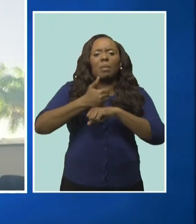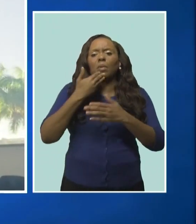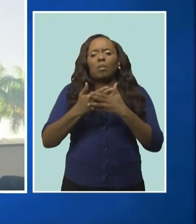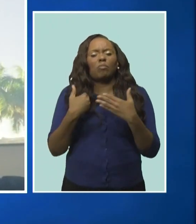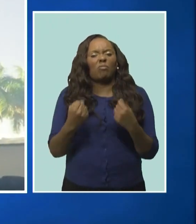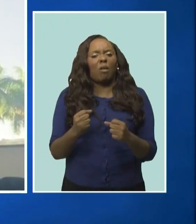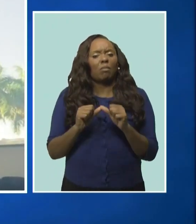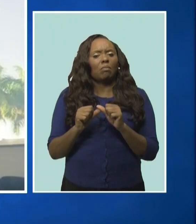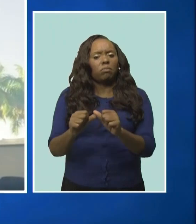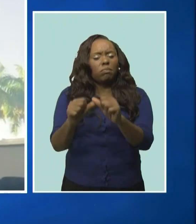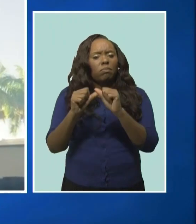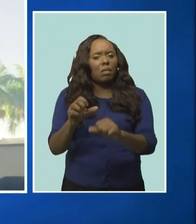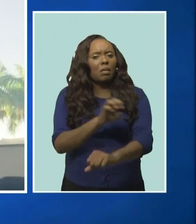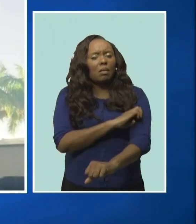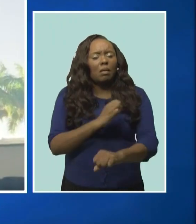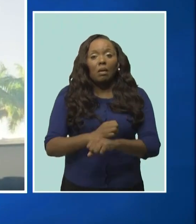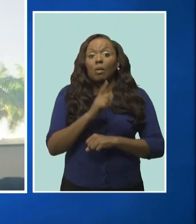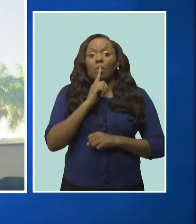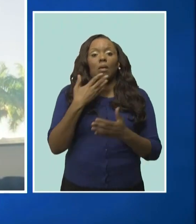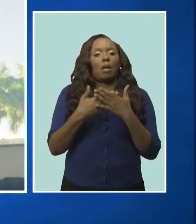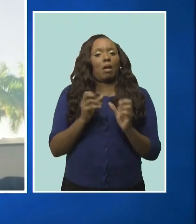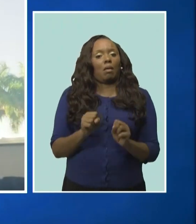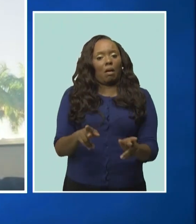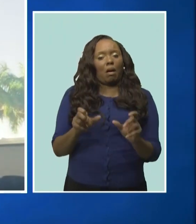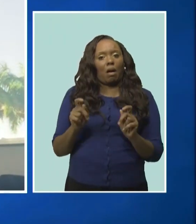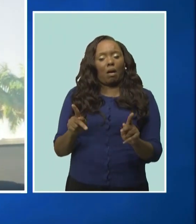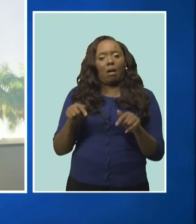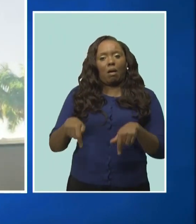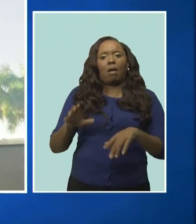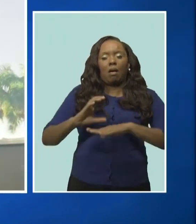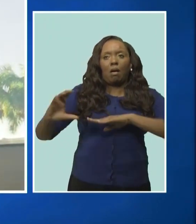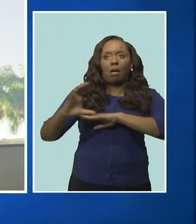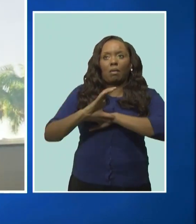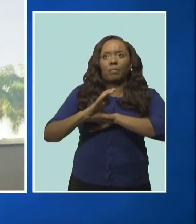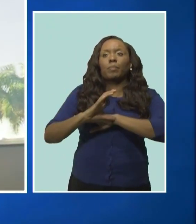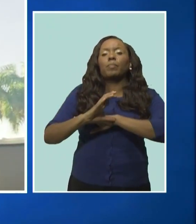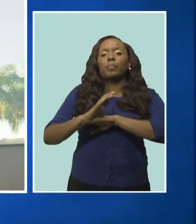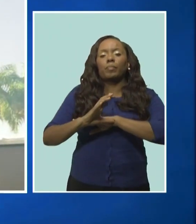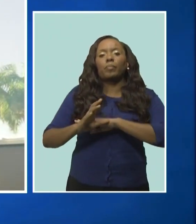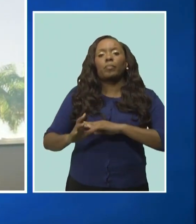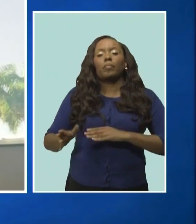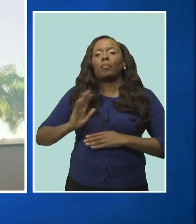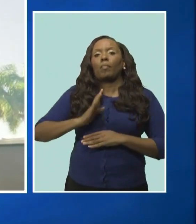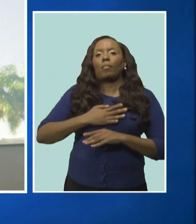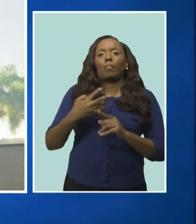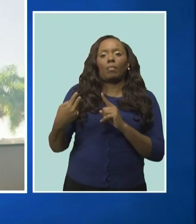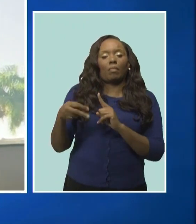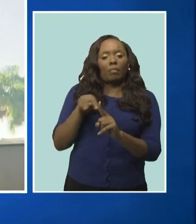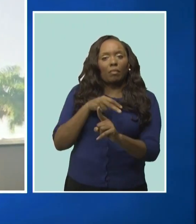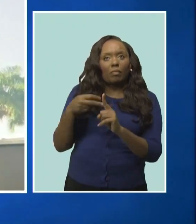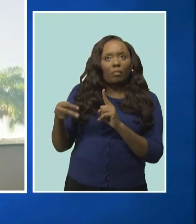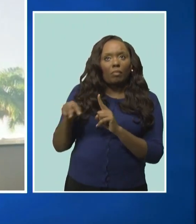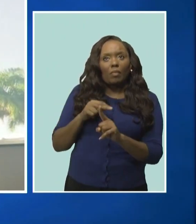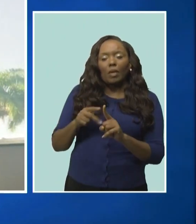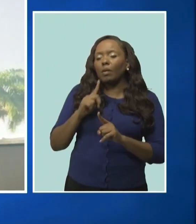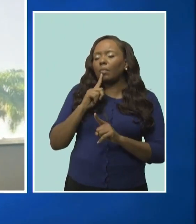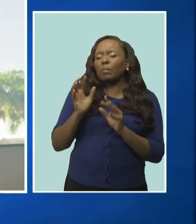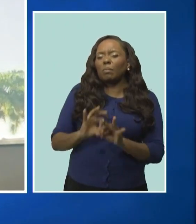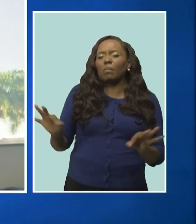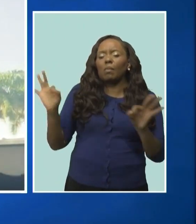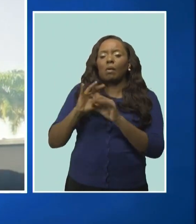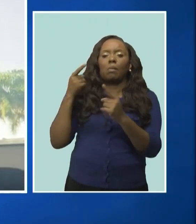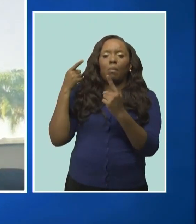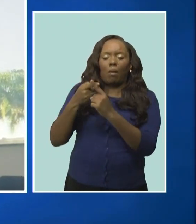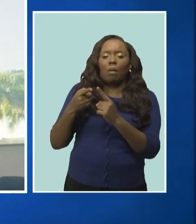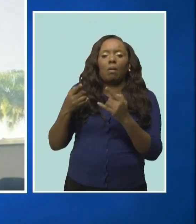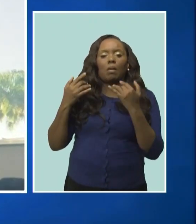real opportunity at the moment in the Caribbean. It's from our perspective, it's at a pivot point, and there is